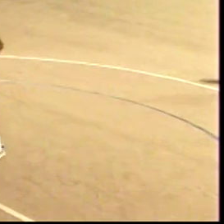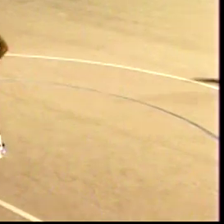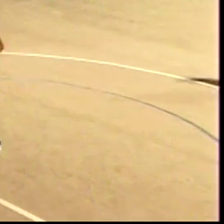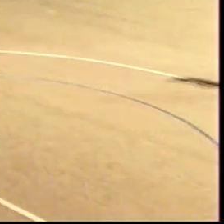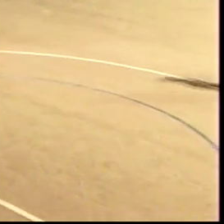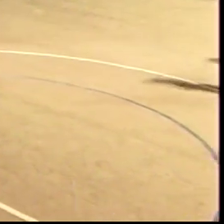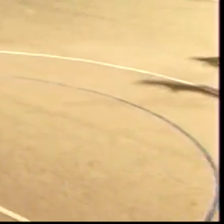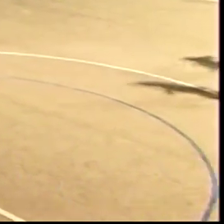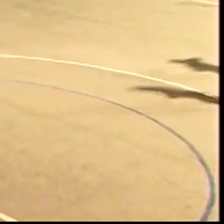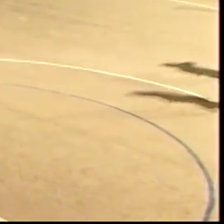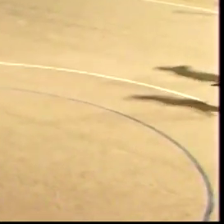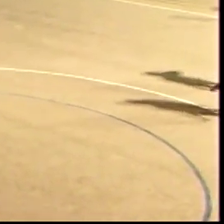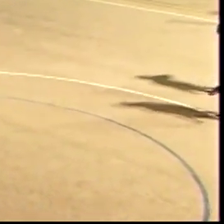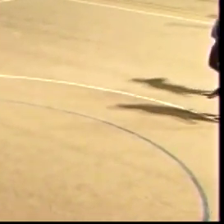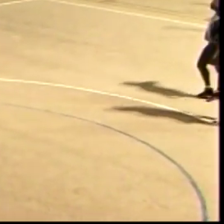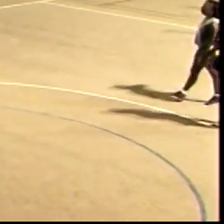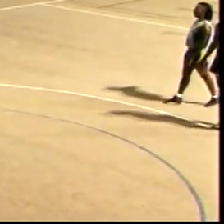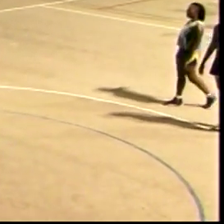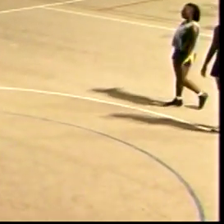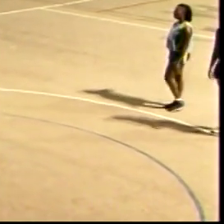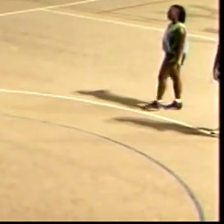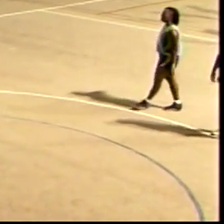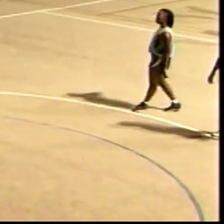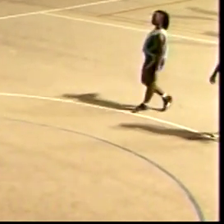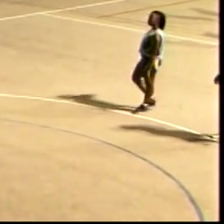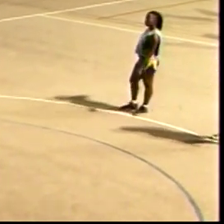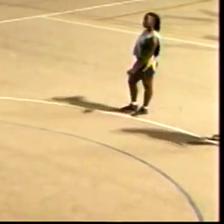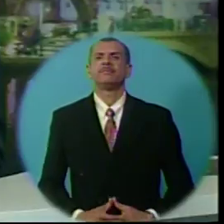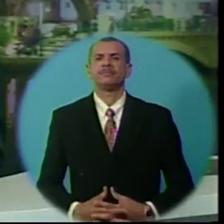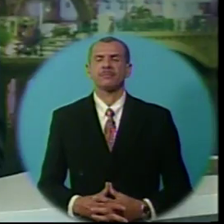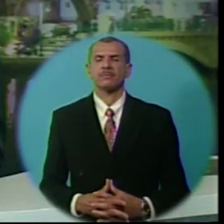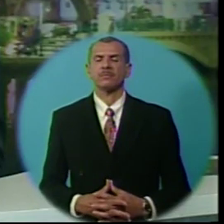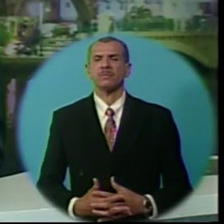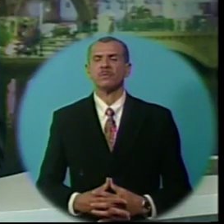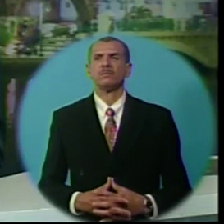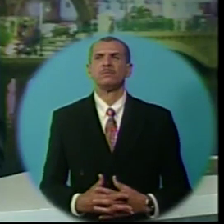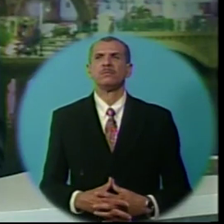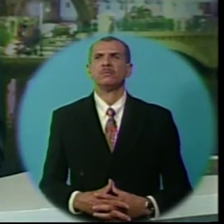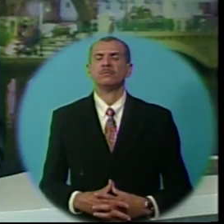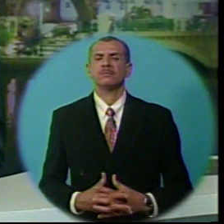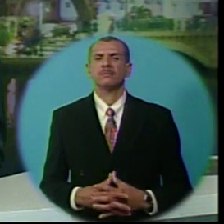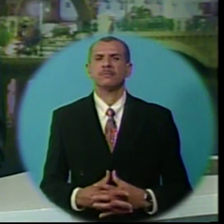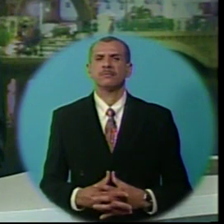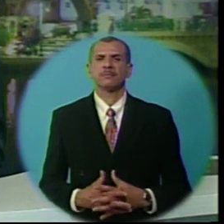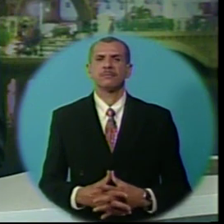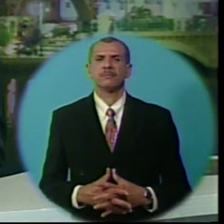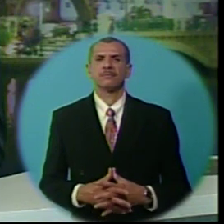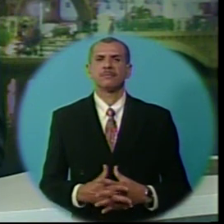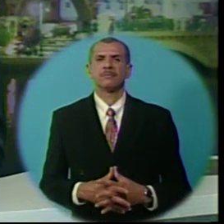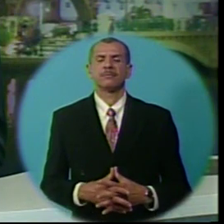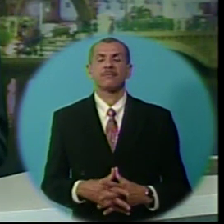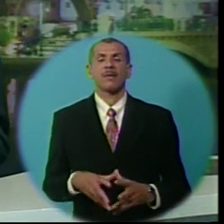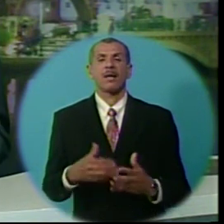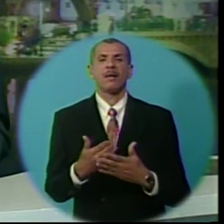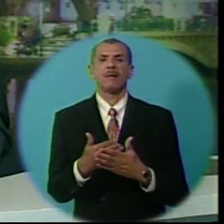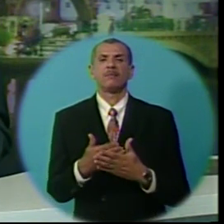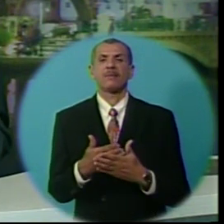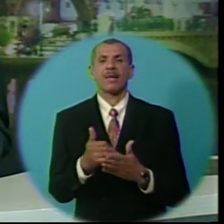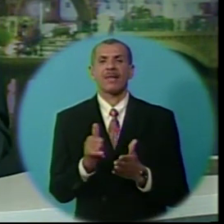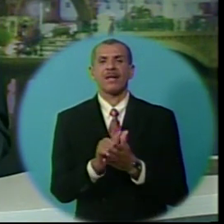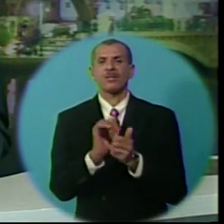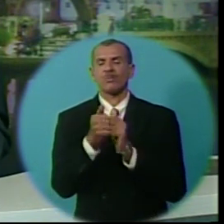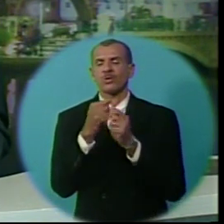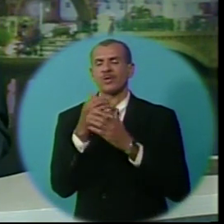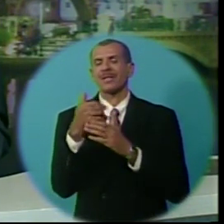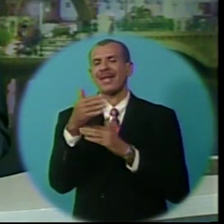winning this one 43-34. Marsha Boyce, CBC Sports. Thanks, Marsha. That's